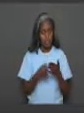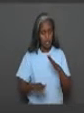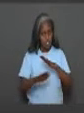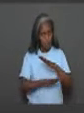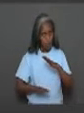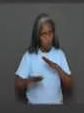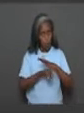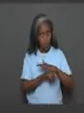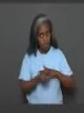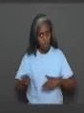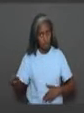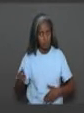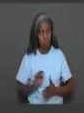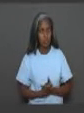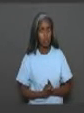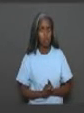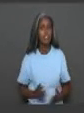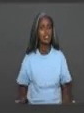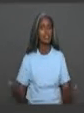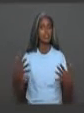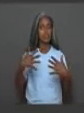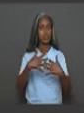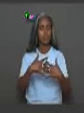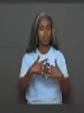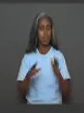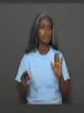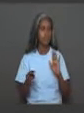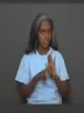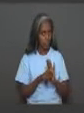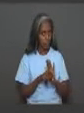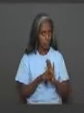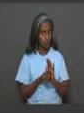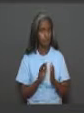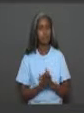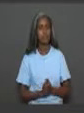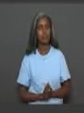the axis, the integral is negative.